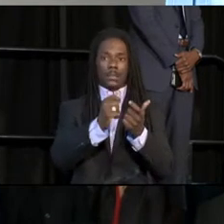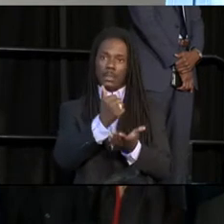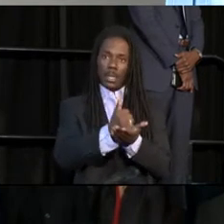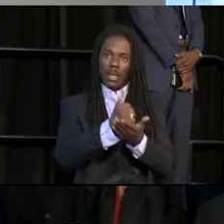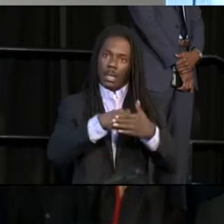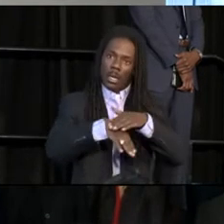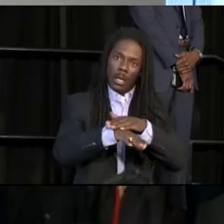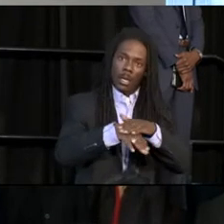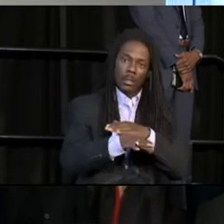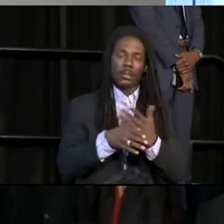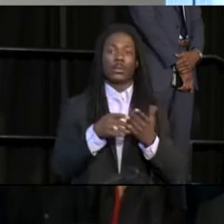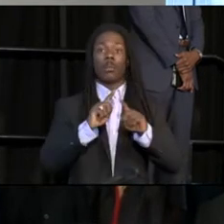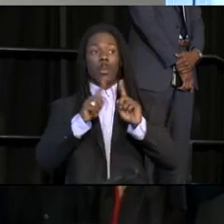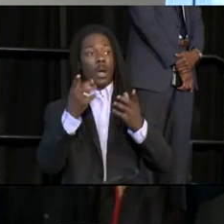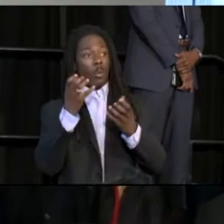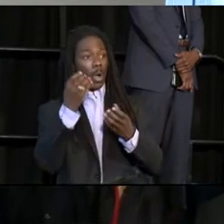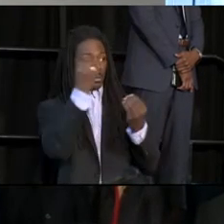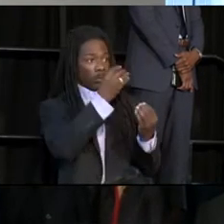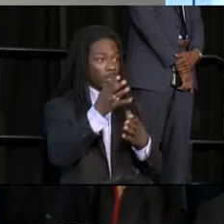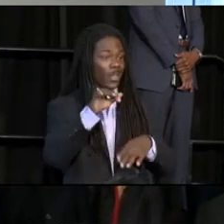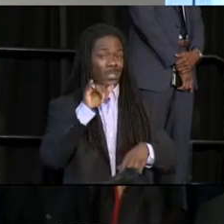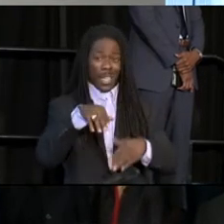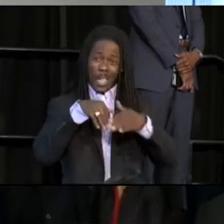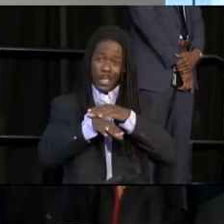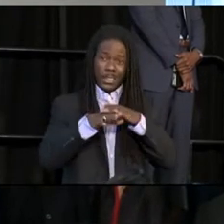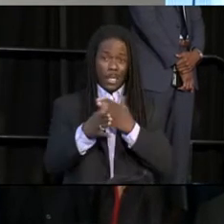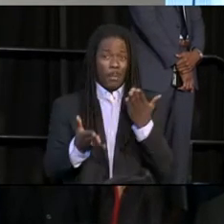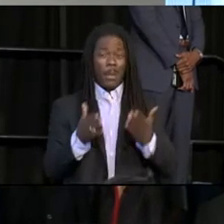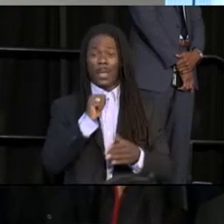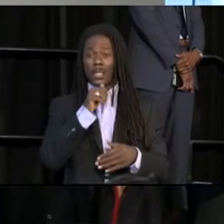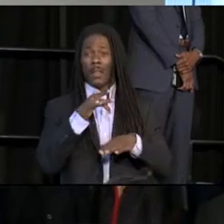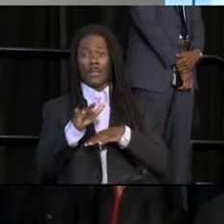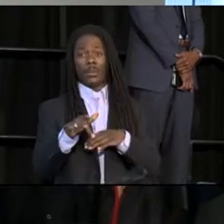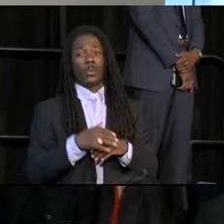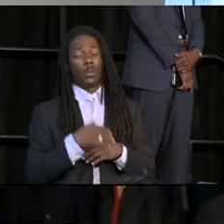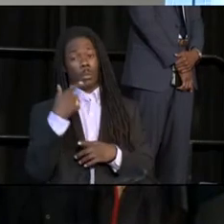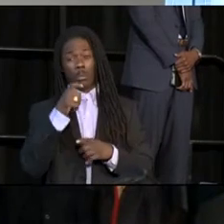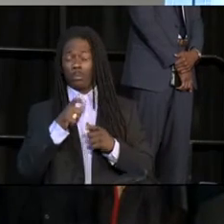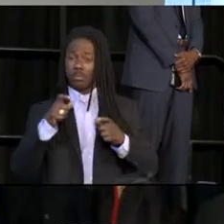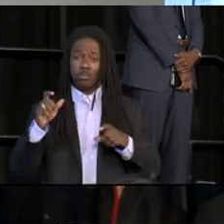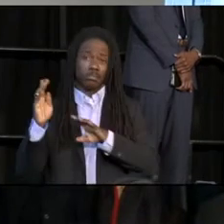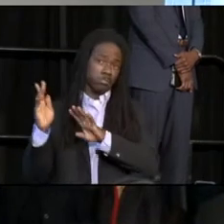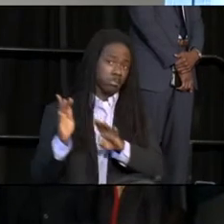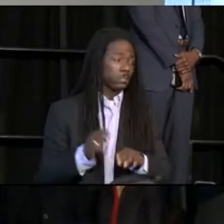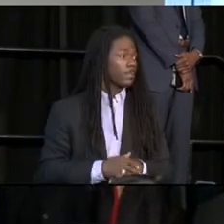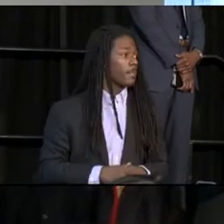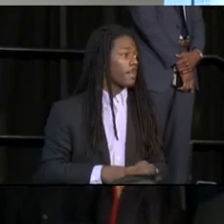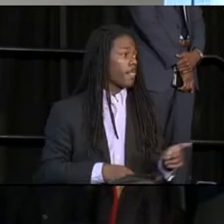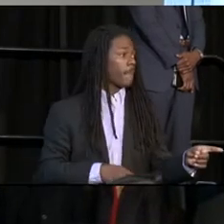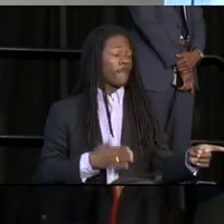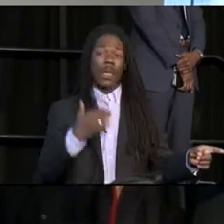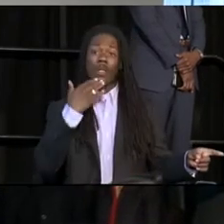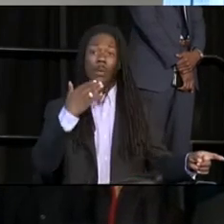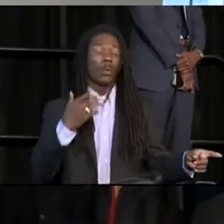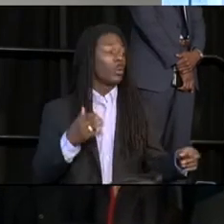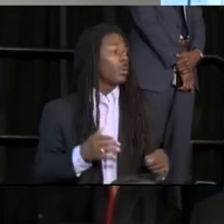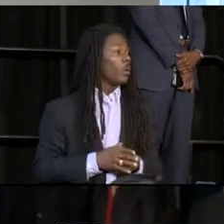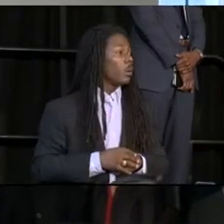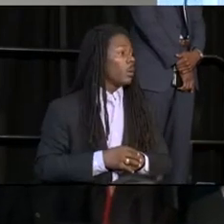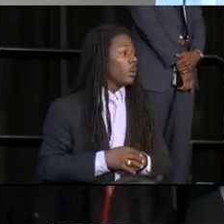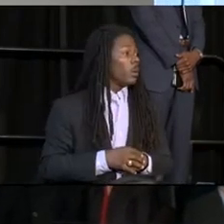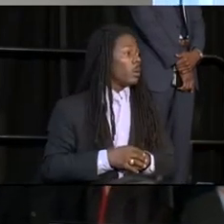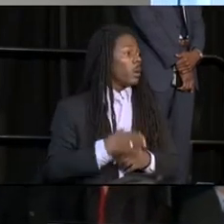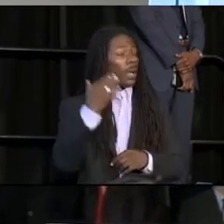we also want to put out there that that access may not be available because of the number of people that come. Yes. I know